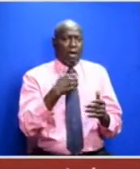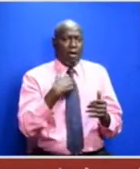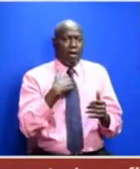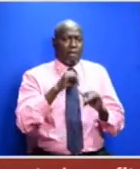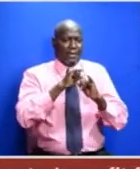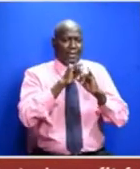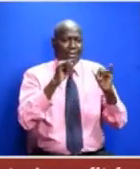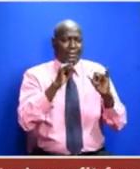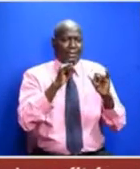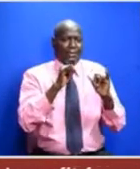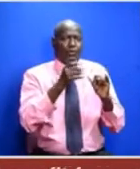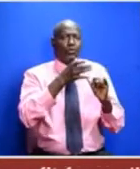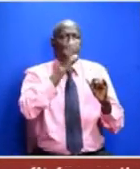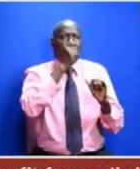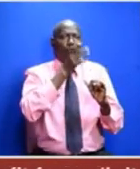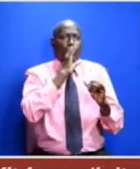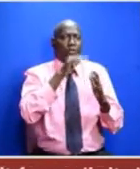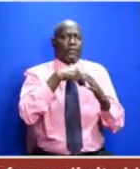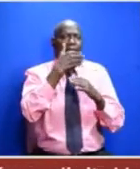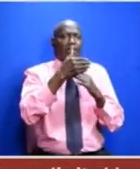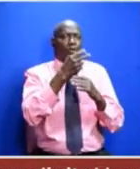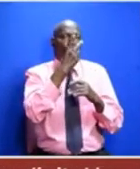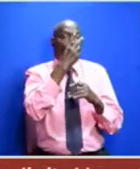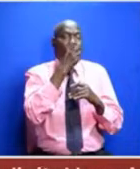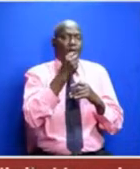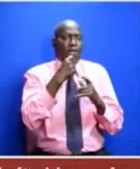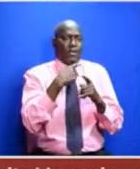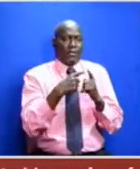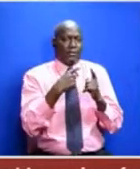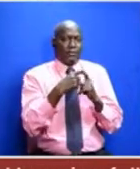safe drinking water for the next 25 years.